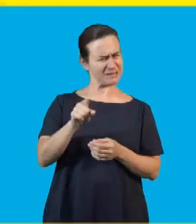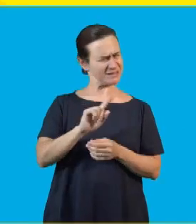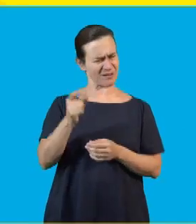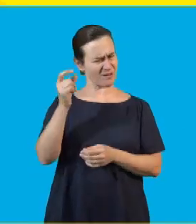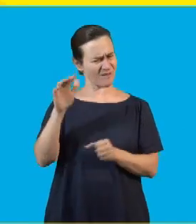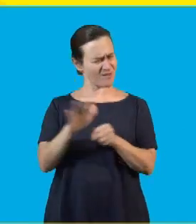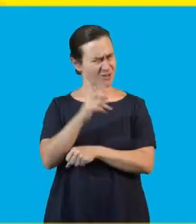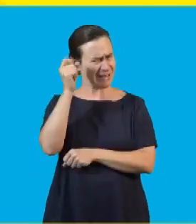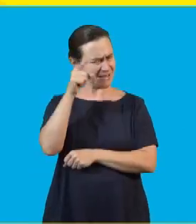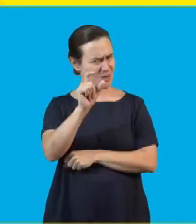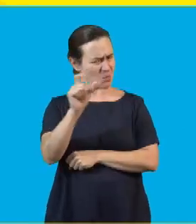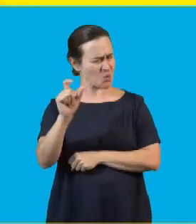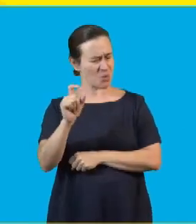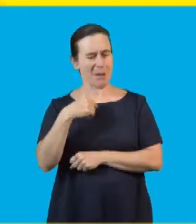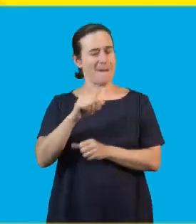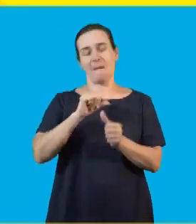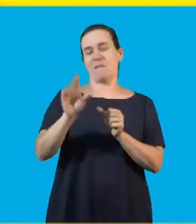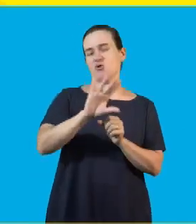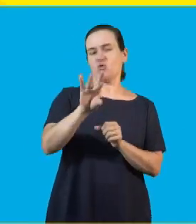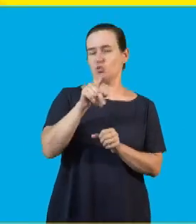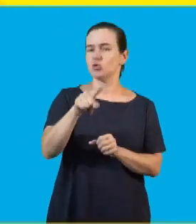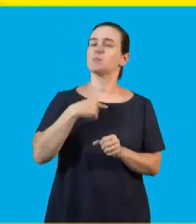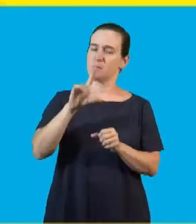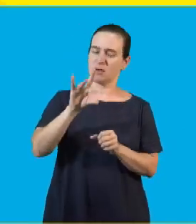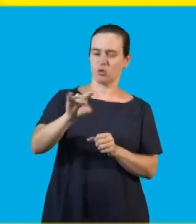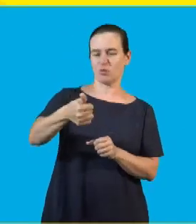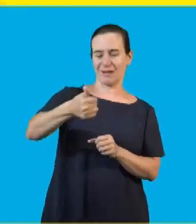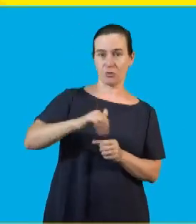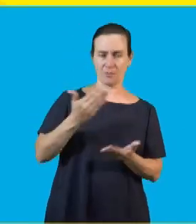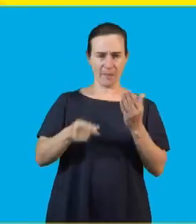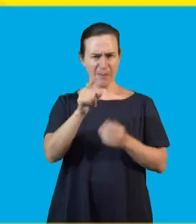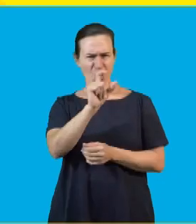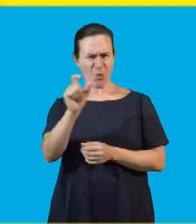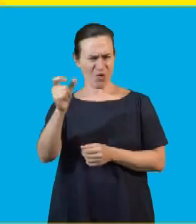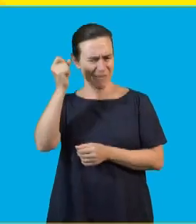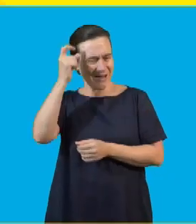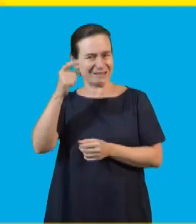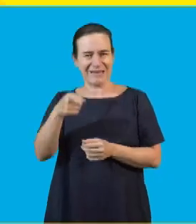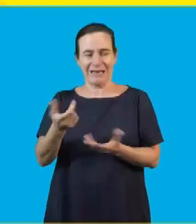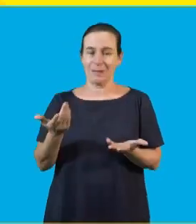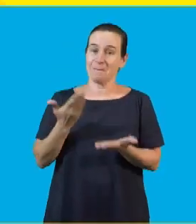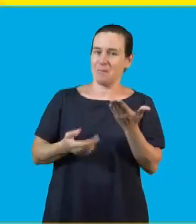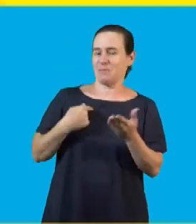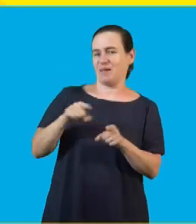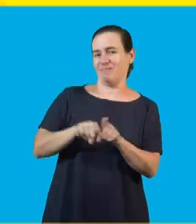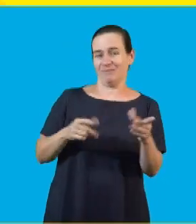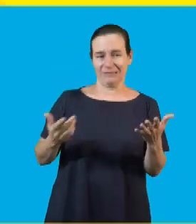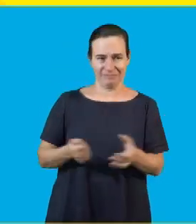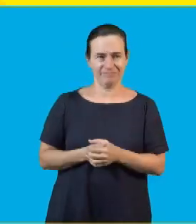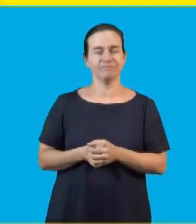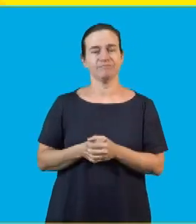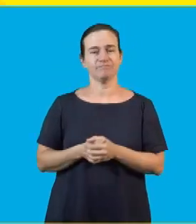understand, please do not choose that question because you will not be able to answer it in its entirety and